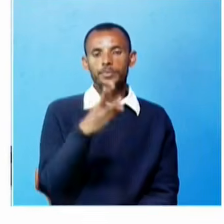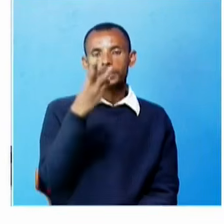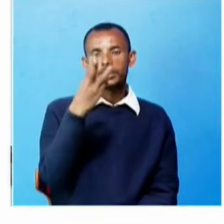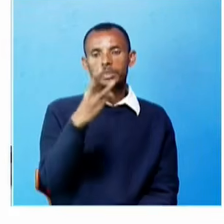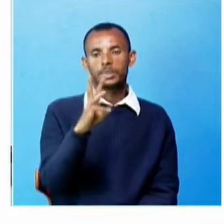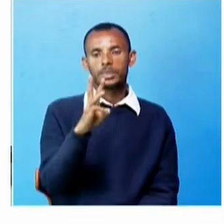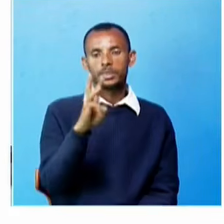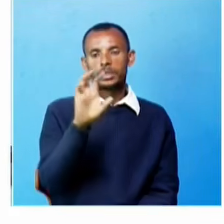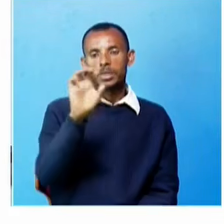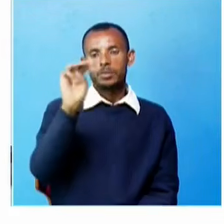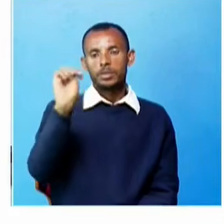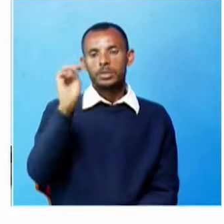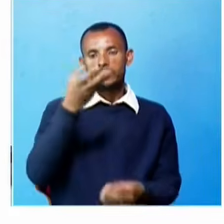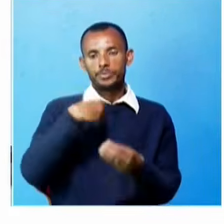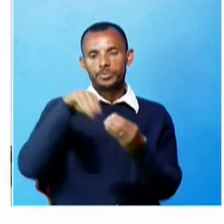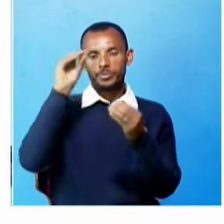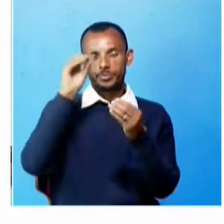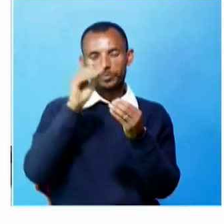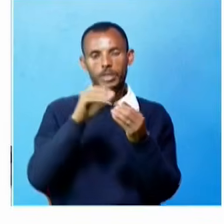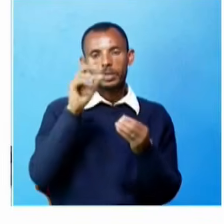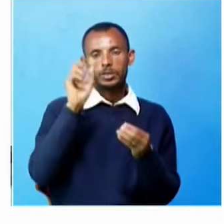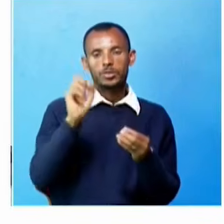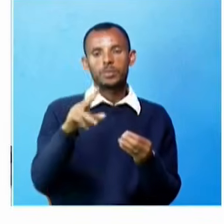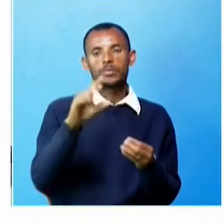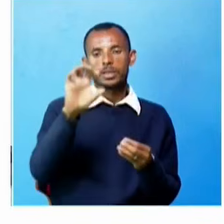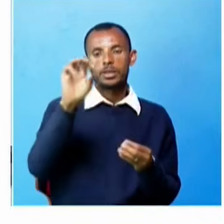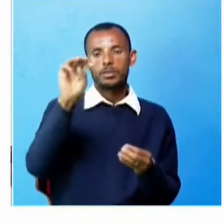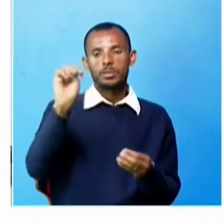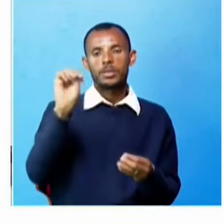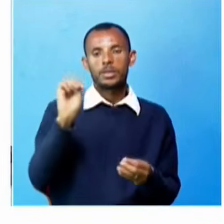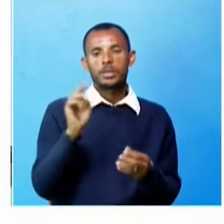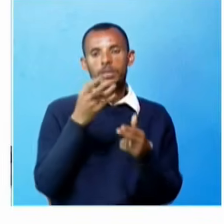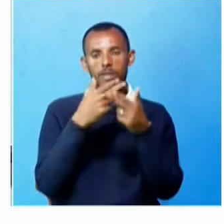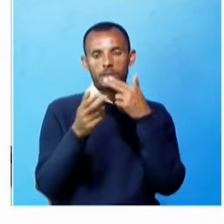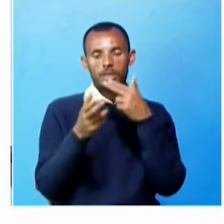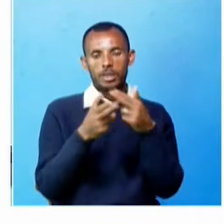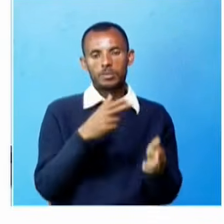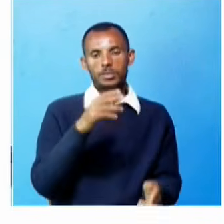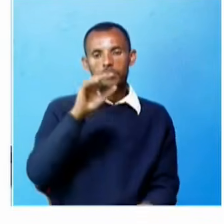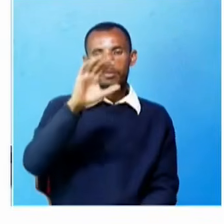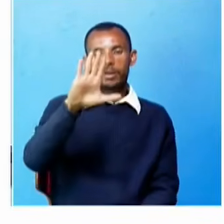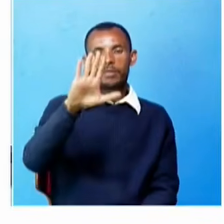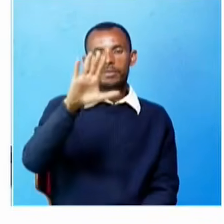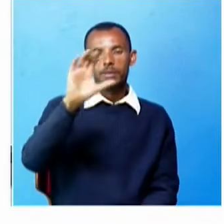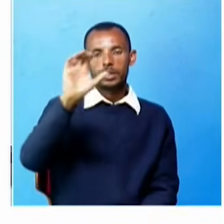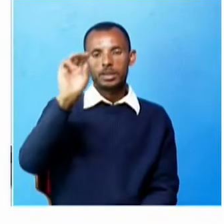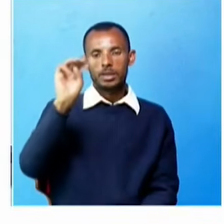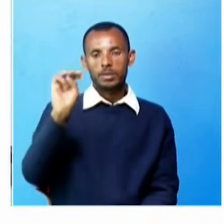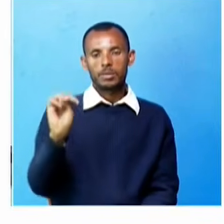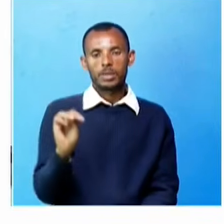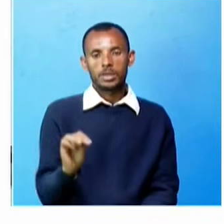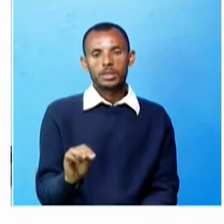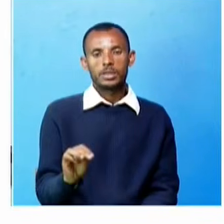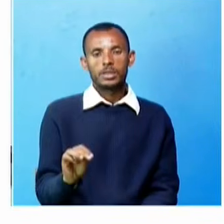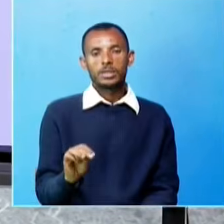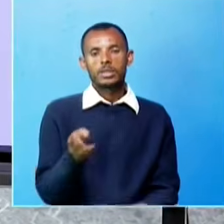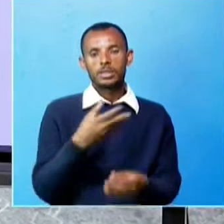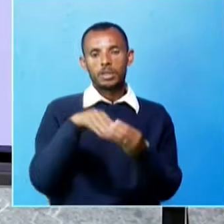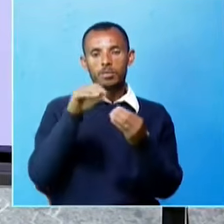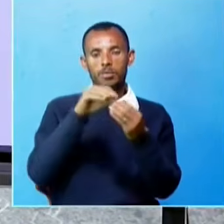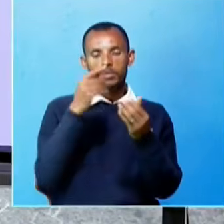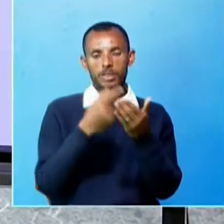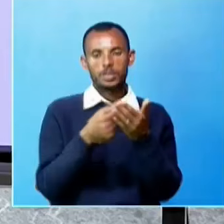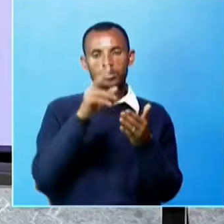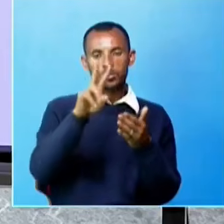16 centimeter plus 12 centimeter times 5 centimeter. Okay, the sum of these two